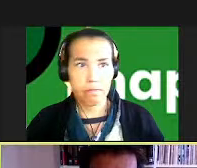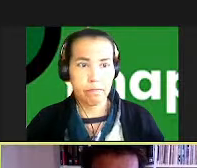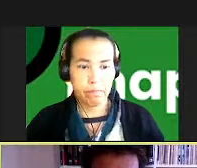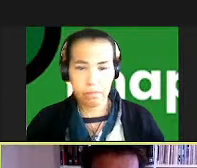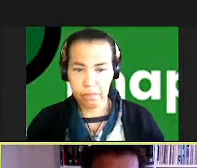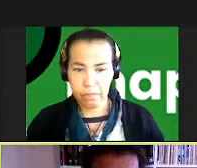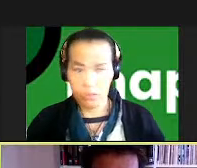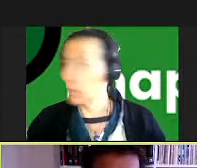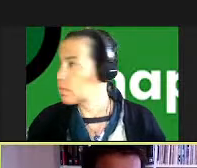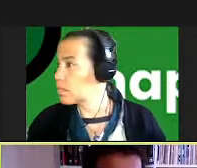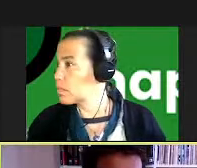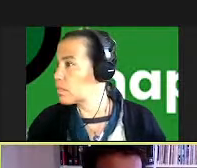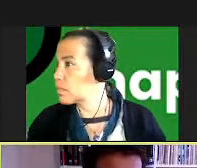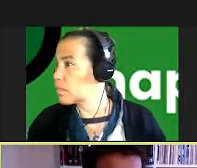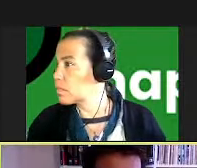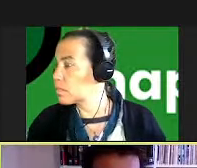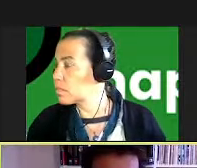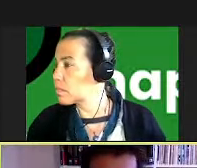here